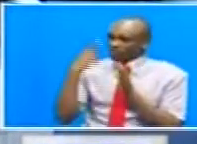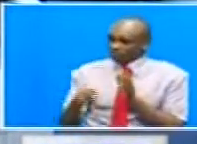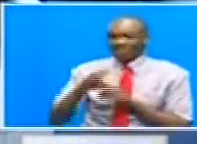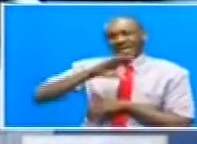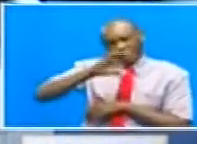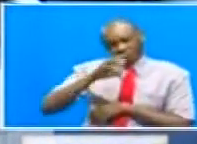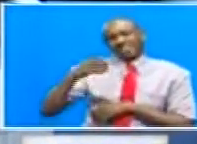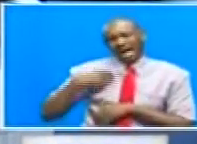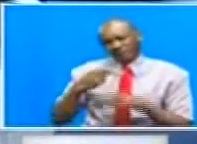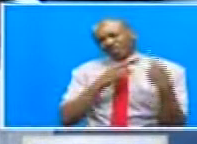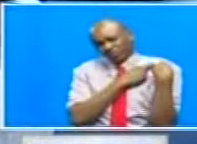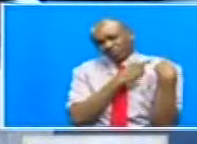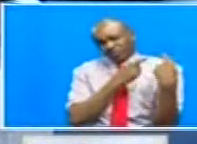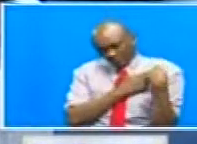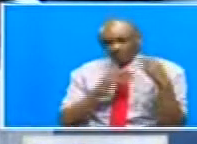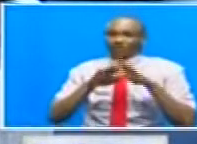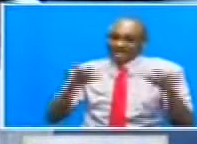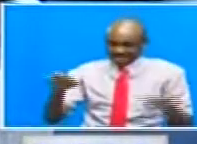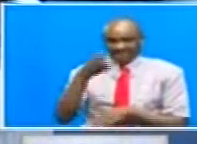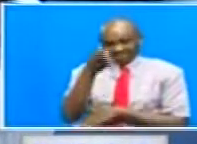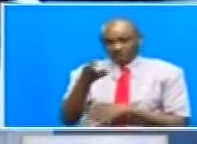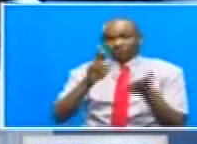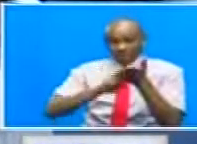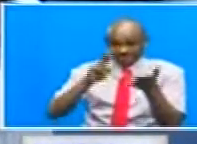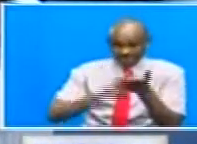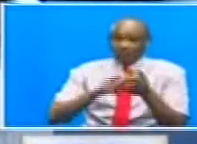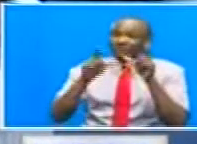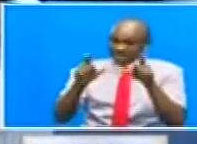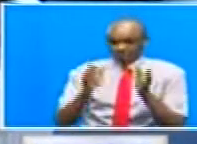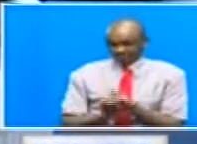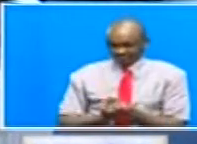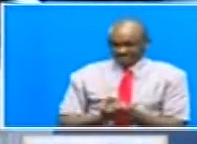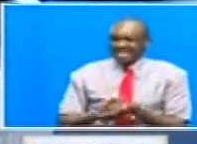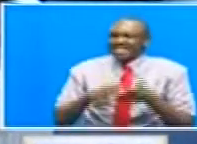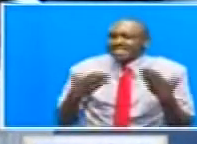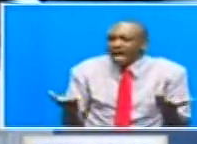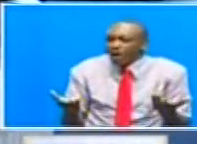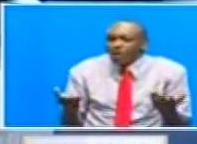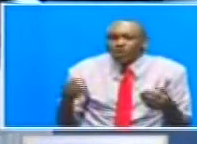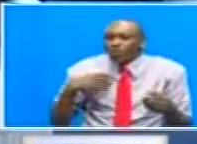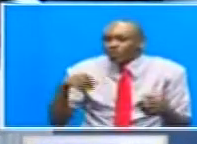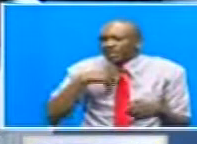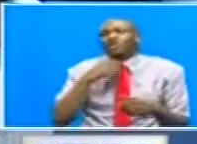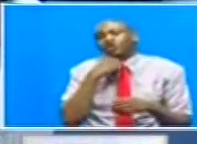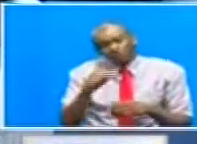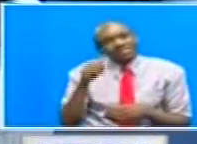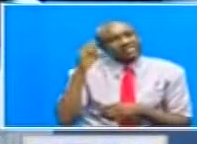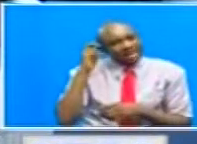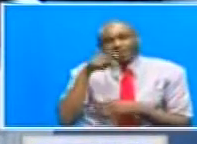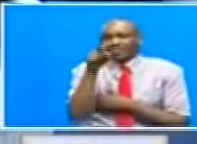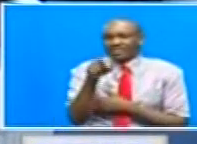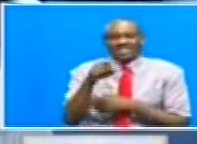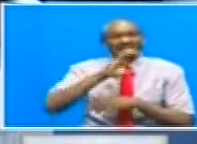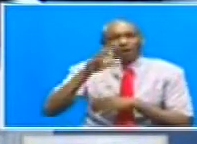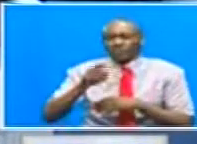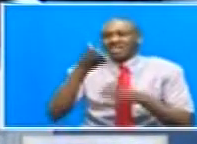have a major role, mm-hmm, in the administration of land and in the registering of title. How come we don't hear about this in the